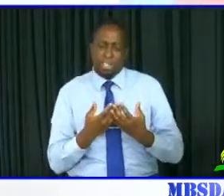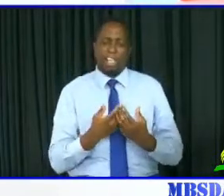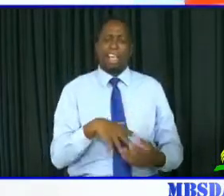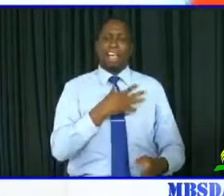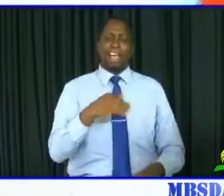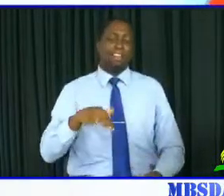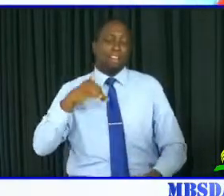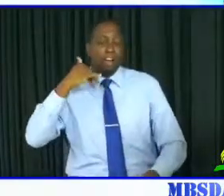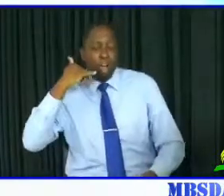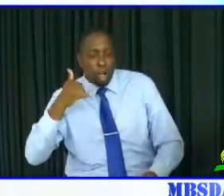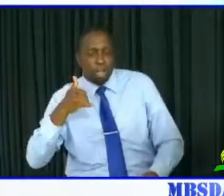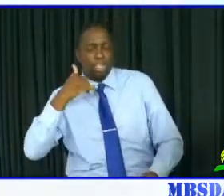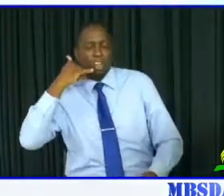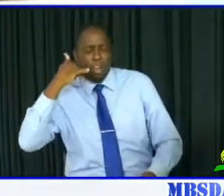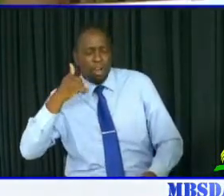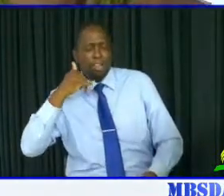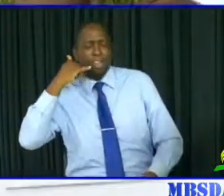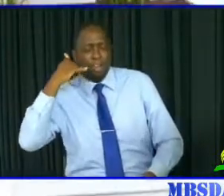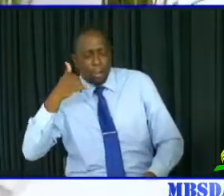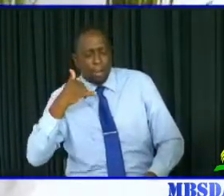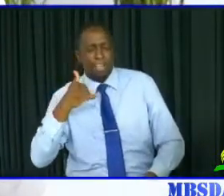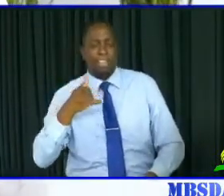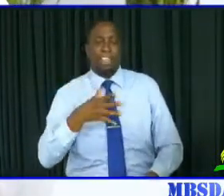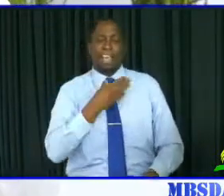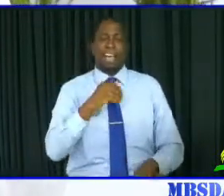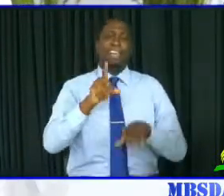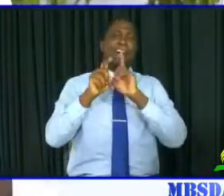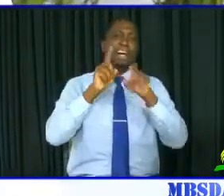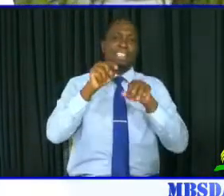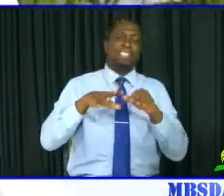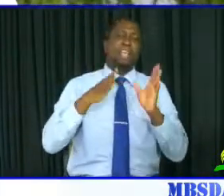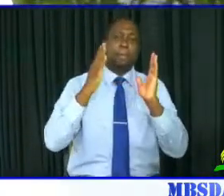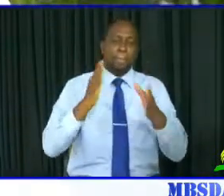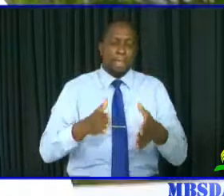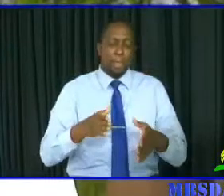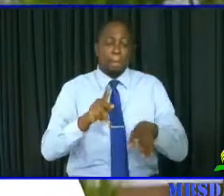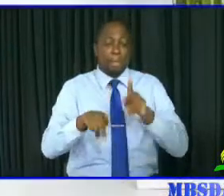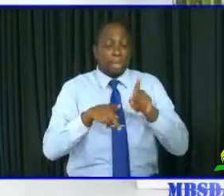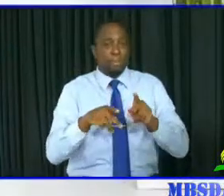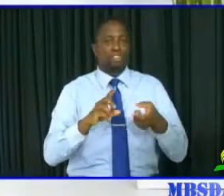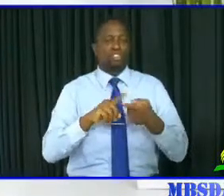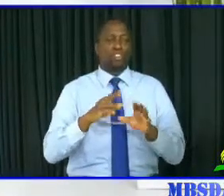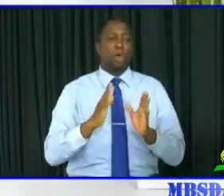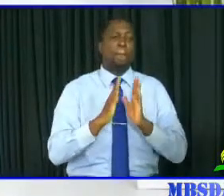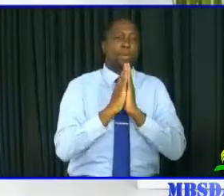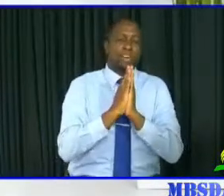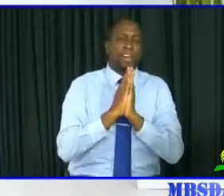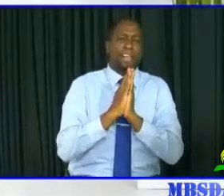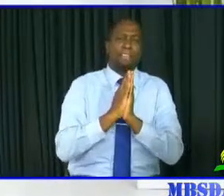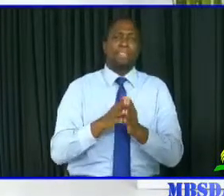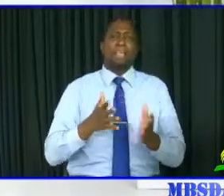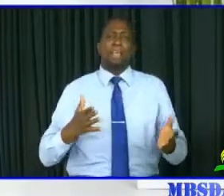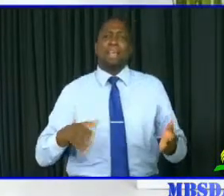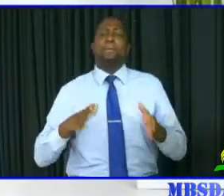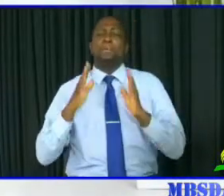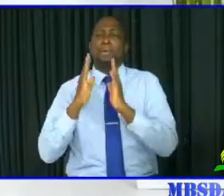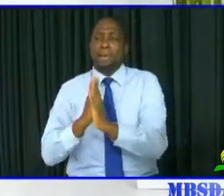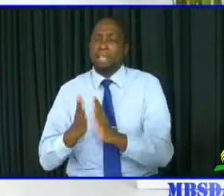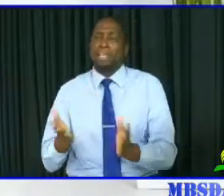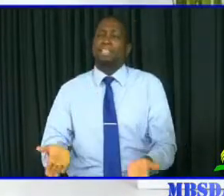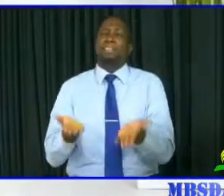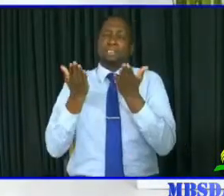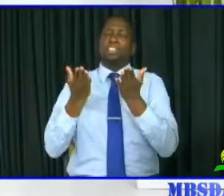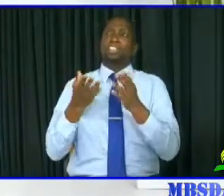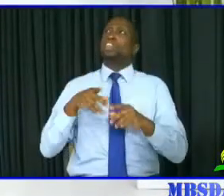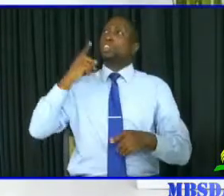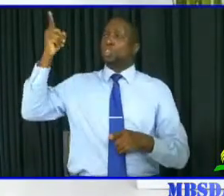prayer lines and asking individuals to just pray and lift them up. We are asking you, you who are able to